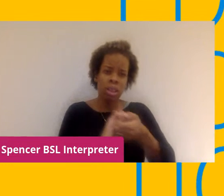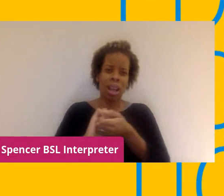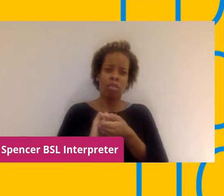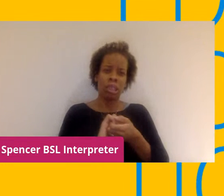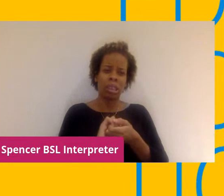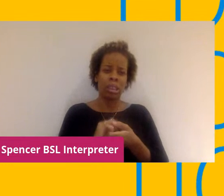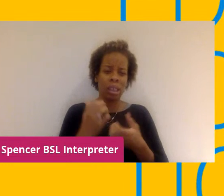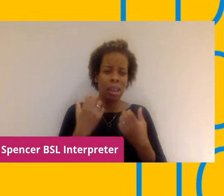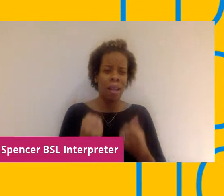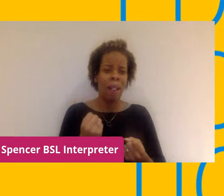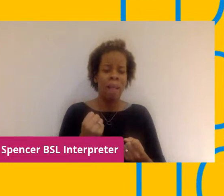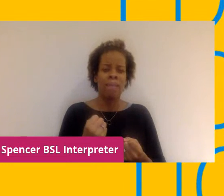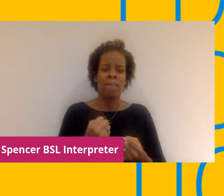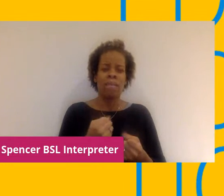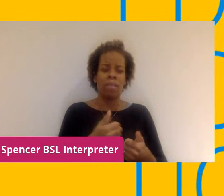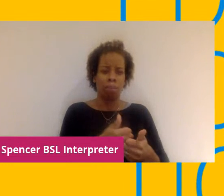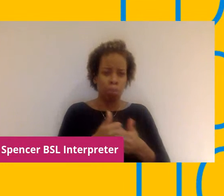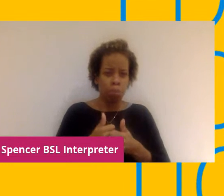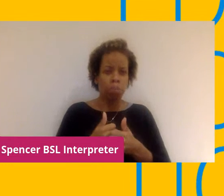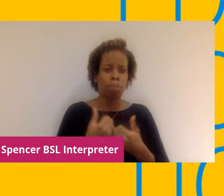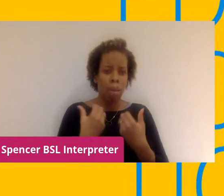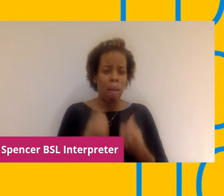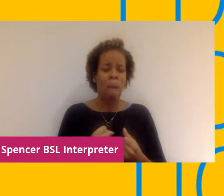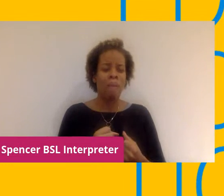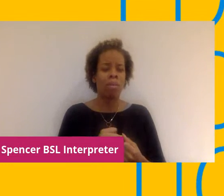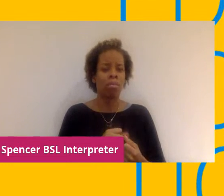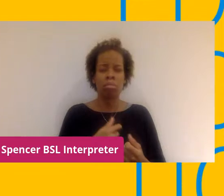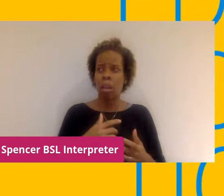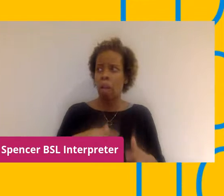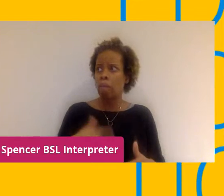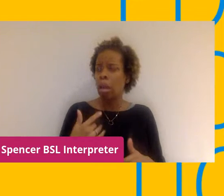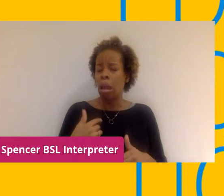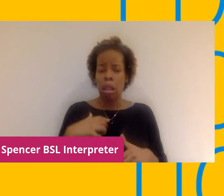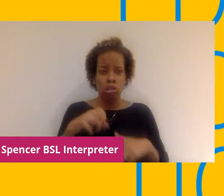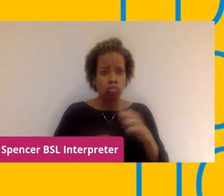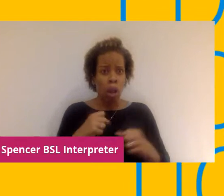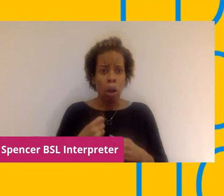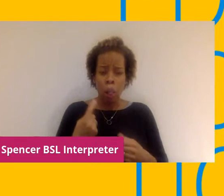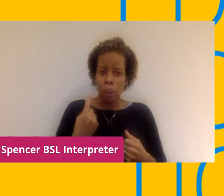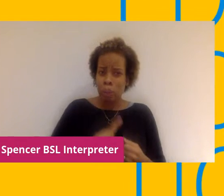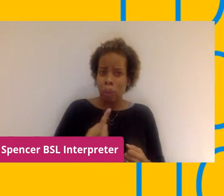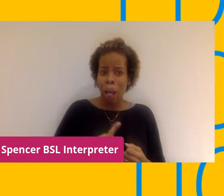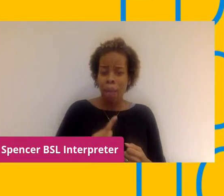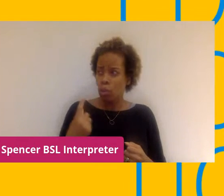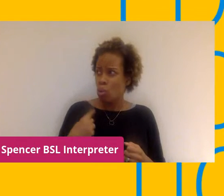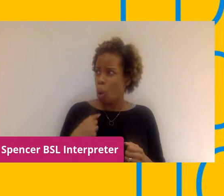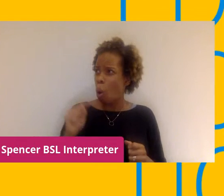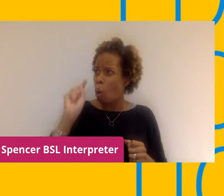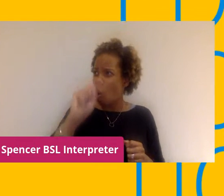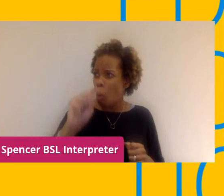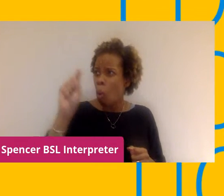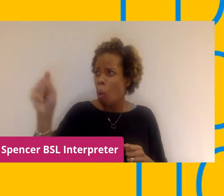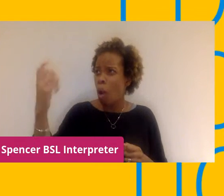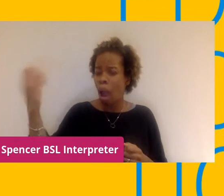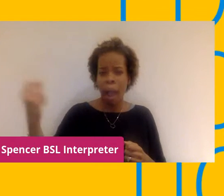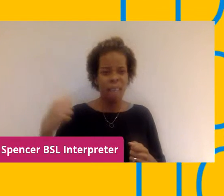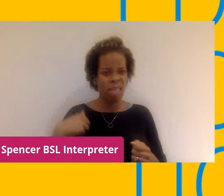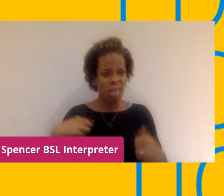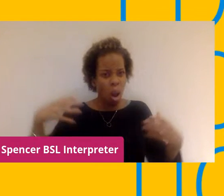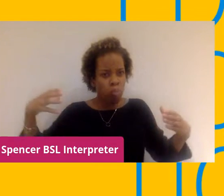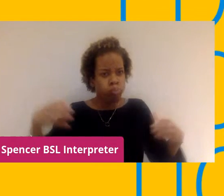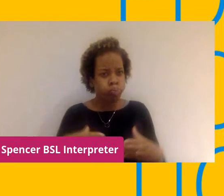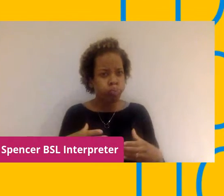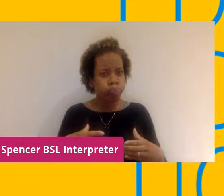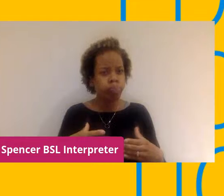by meeting other members, perhaps not feeling alone in the struggles and helping to combat isolation. We know